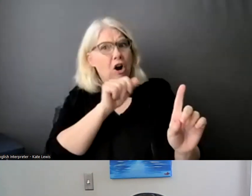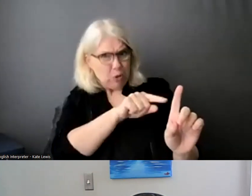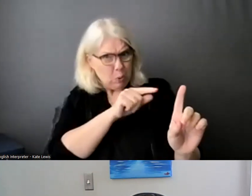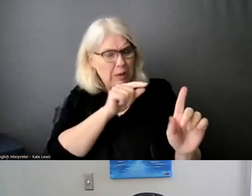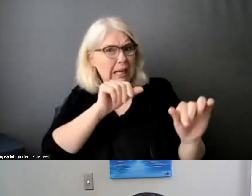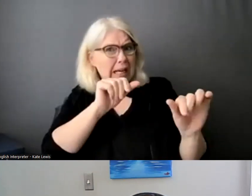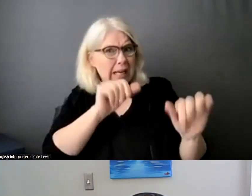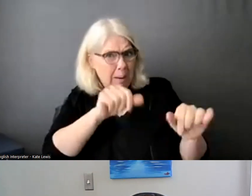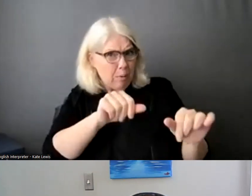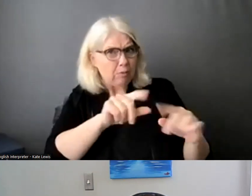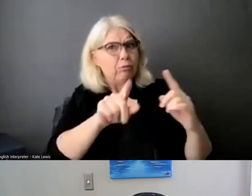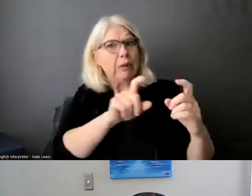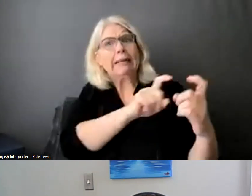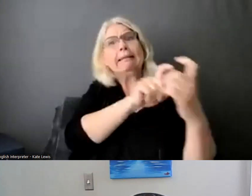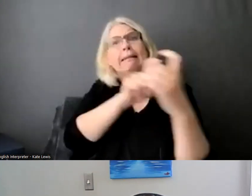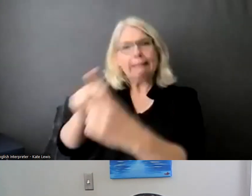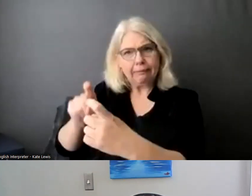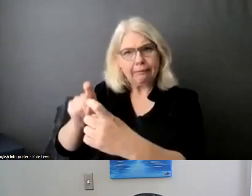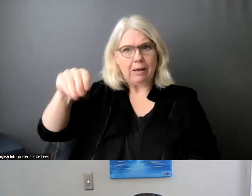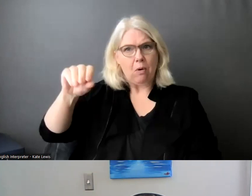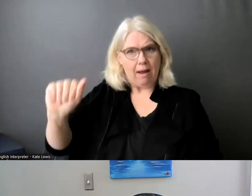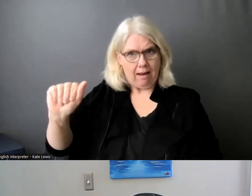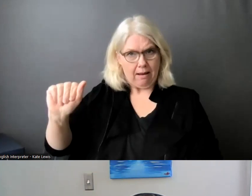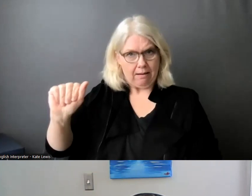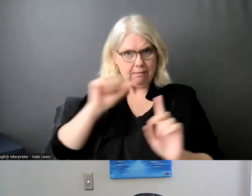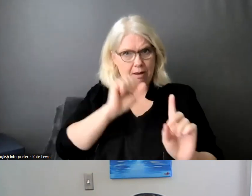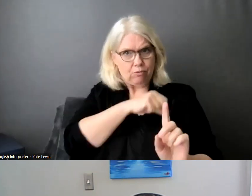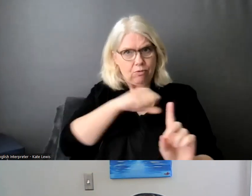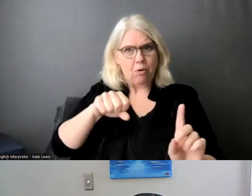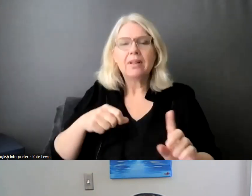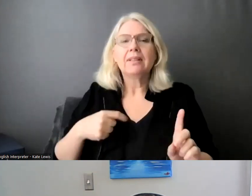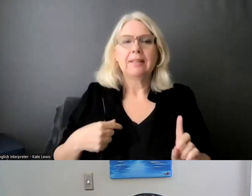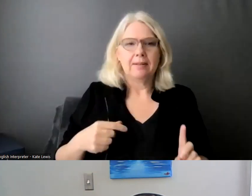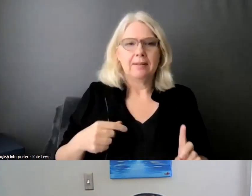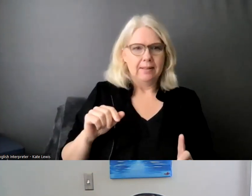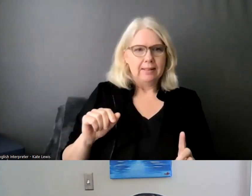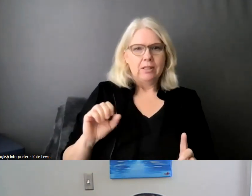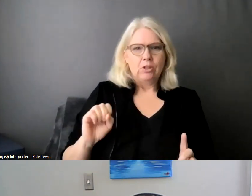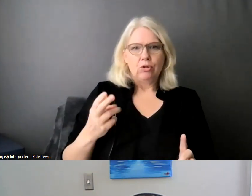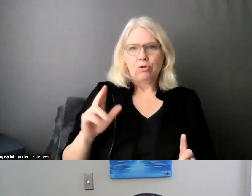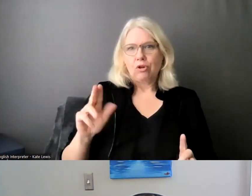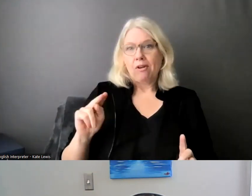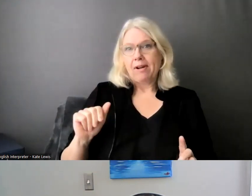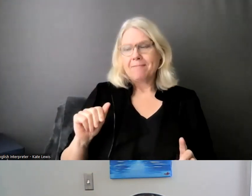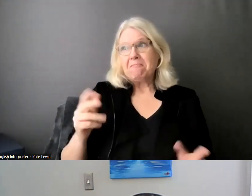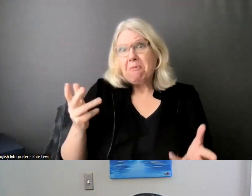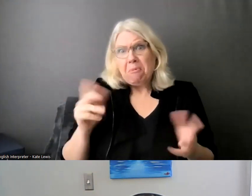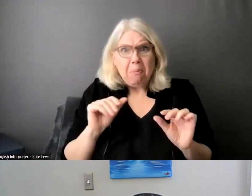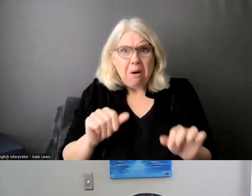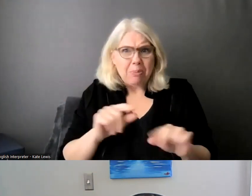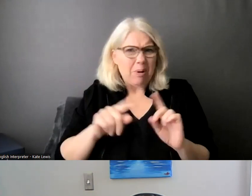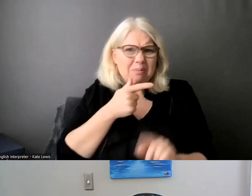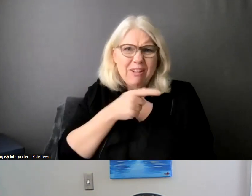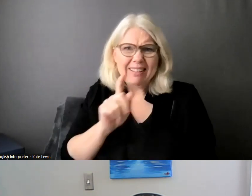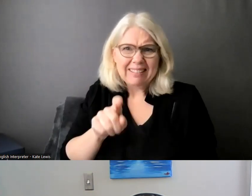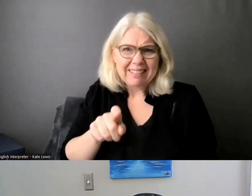Yes, it's possible. It's not necessary. Okay, so just distinguishing. So my recommendation is always to people, go to your lawyer first.